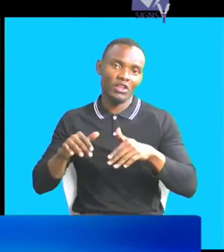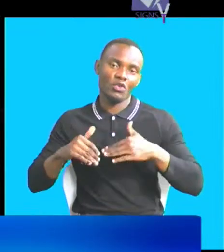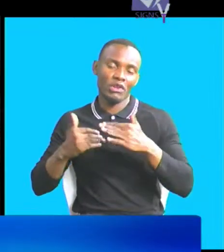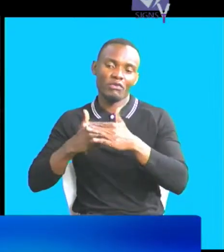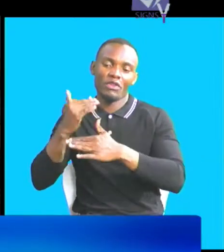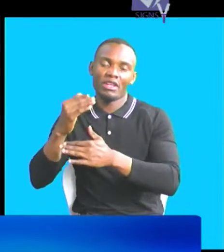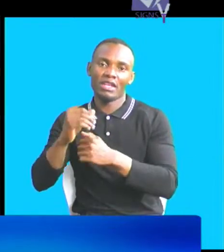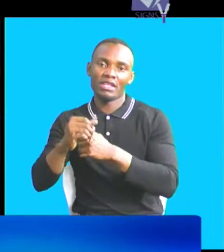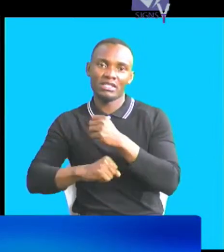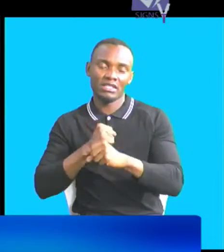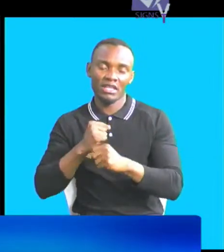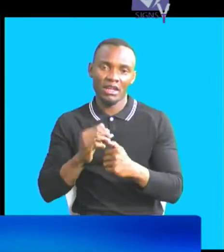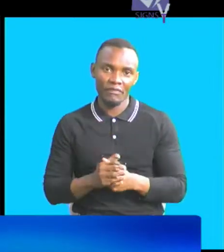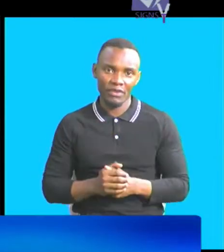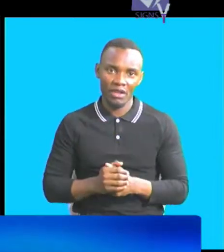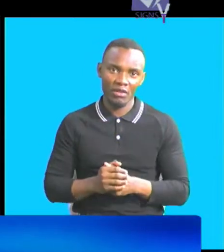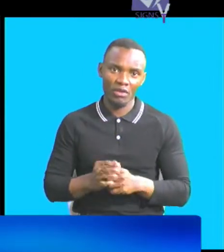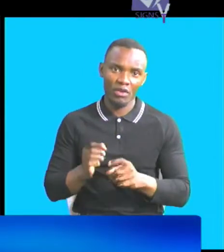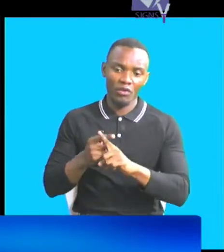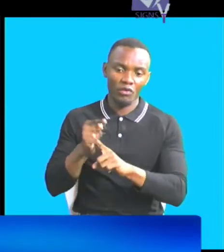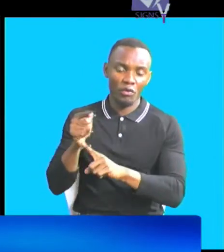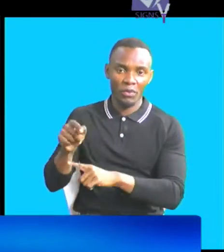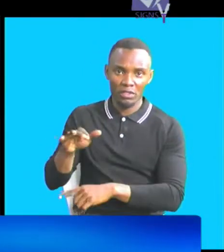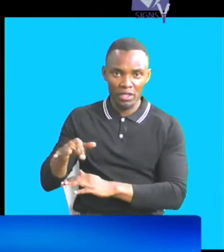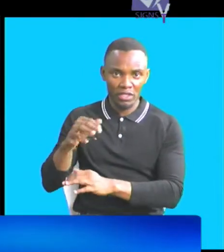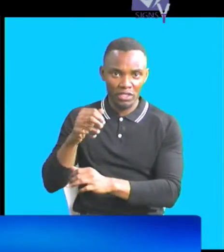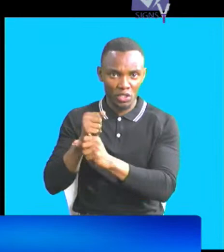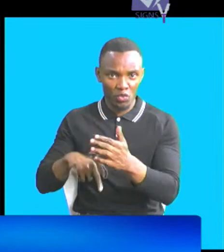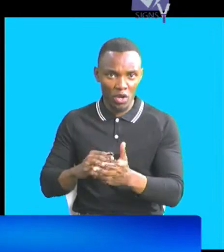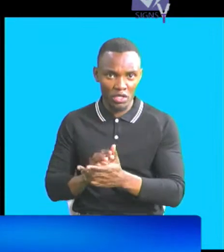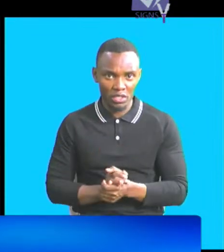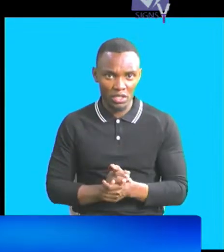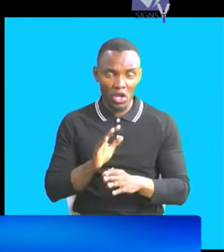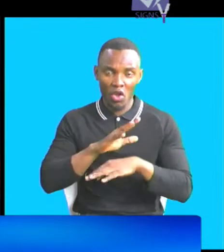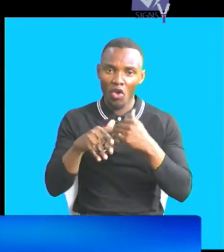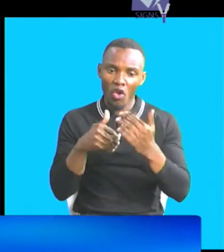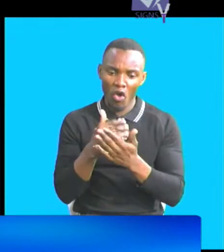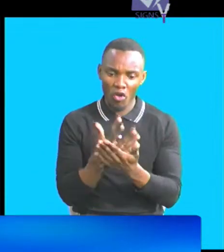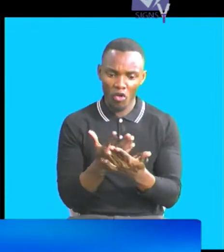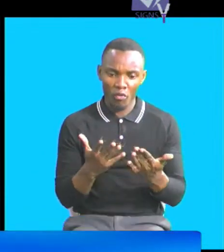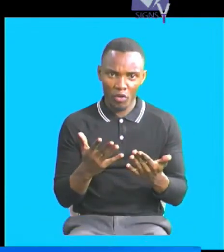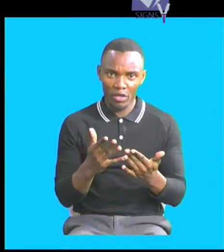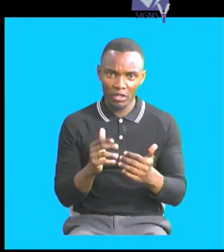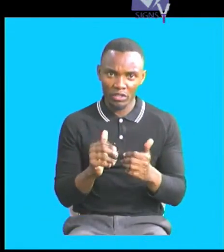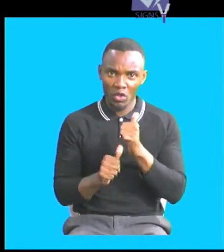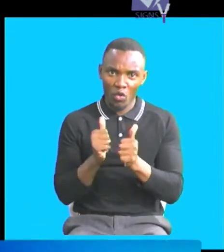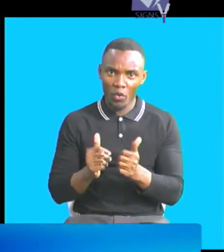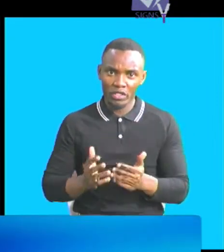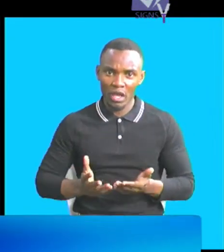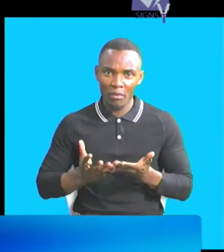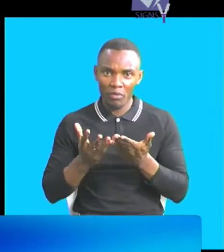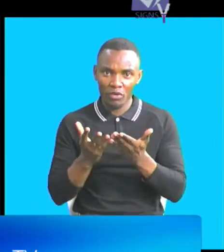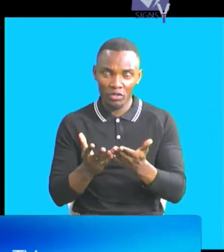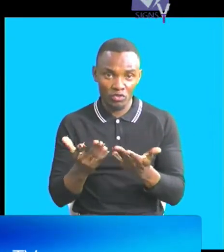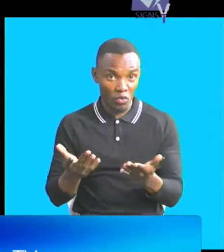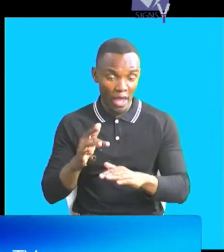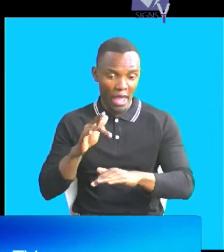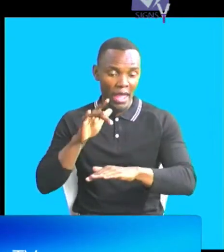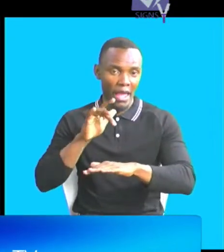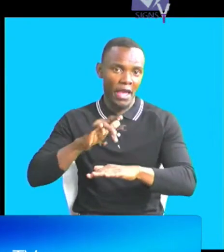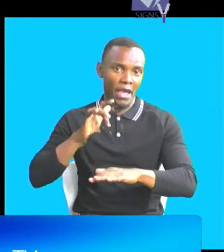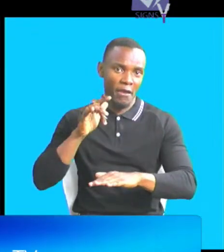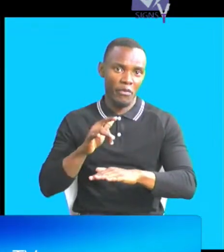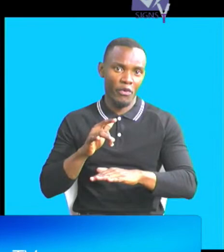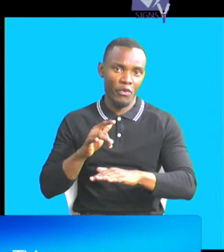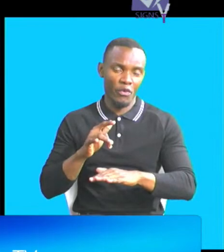going to do 2 things from that park. 1, all the products that are being produced in Embu County, we